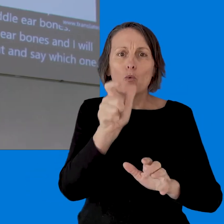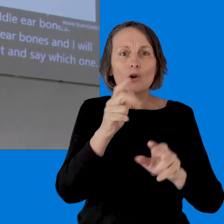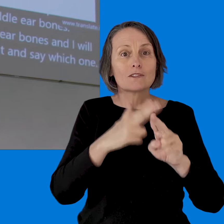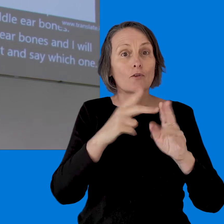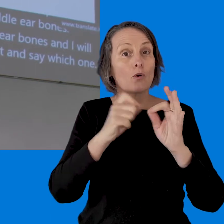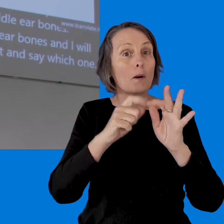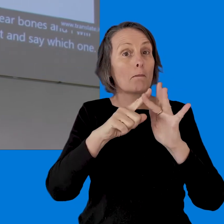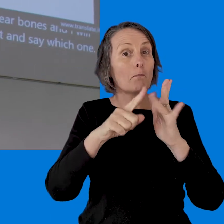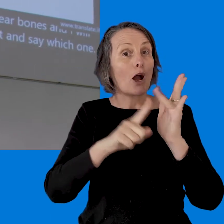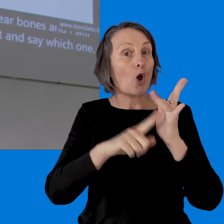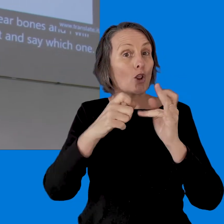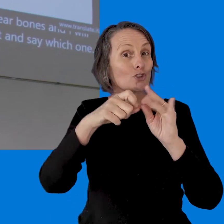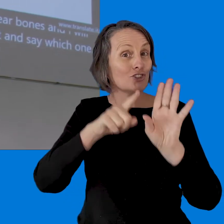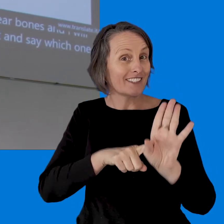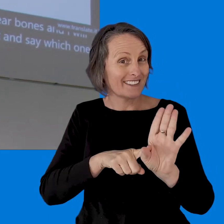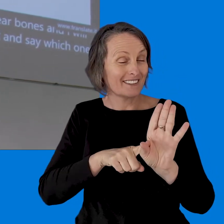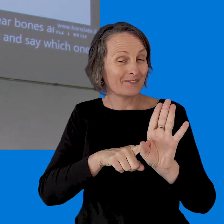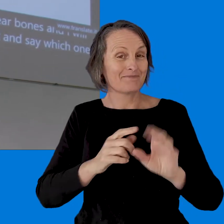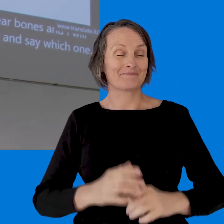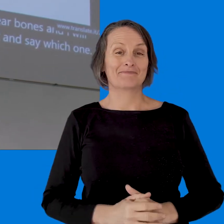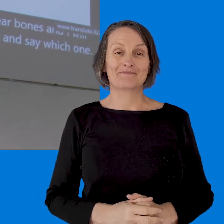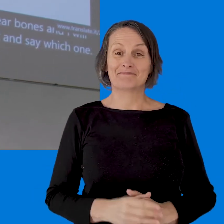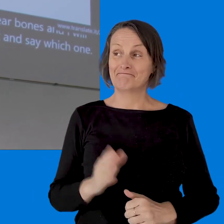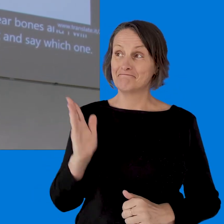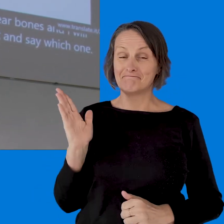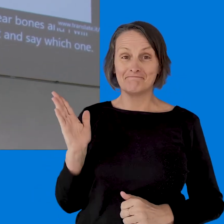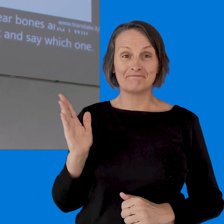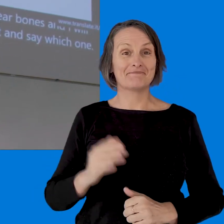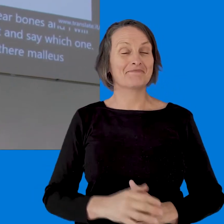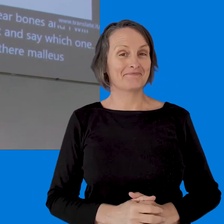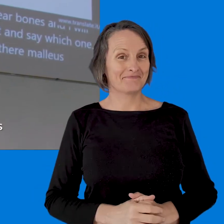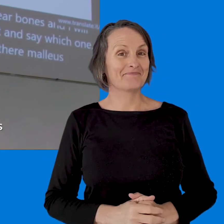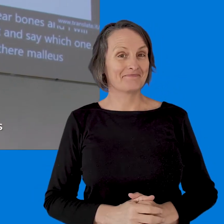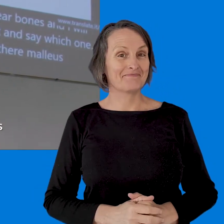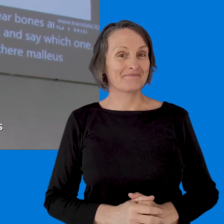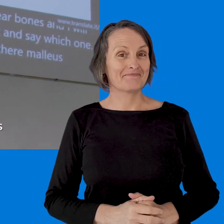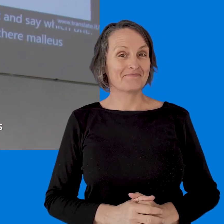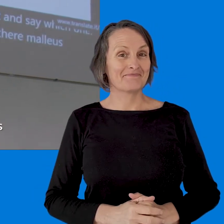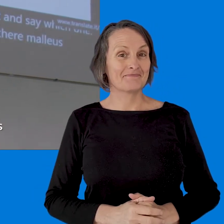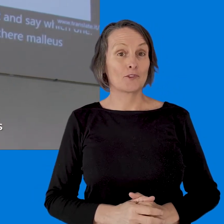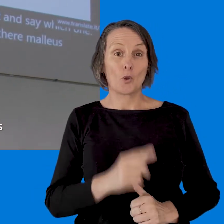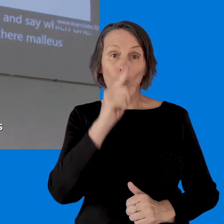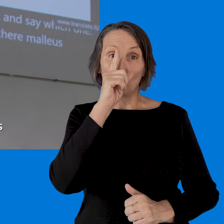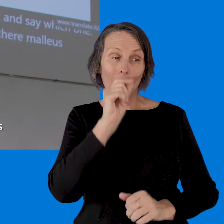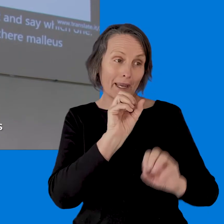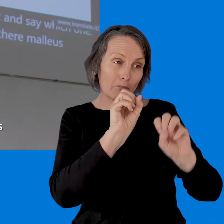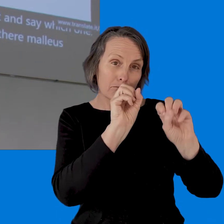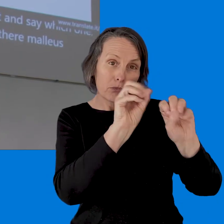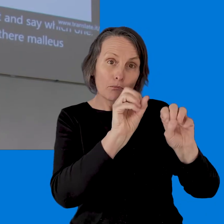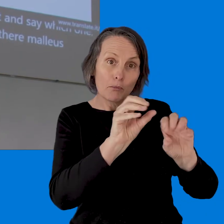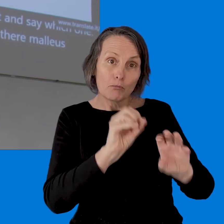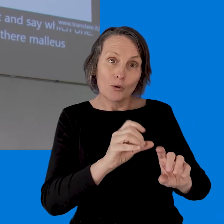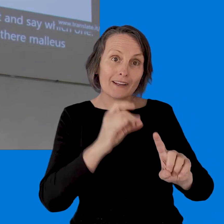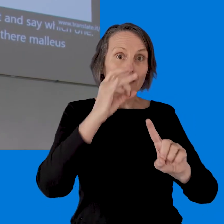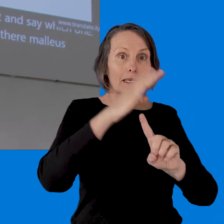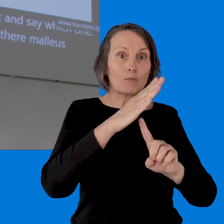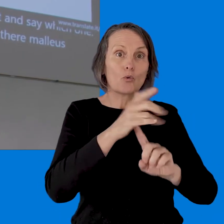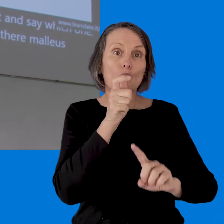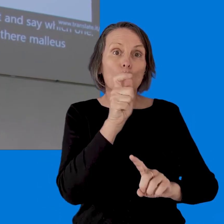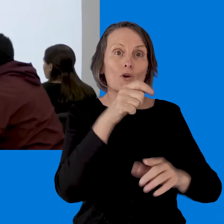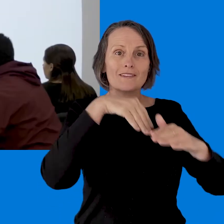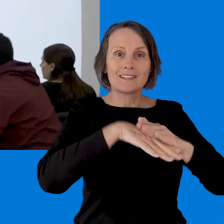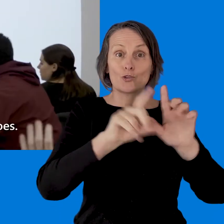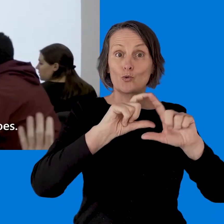a biology class. Malleus, hammer, incus, anvil, stapes, stirrup. We were able to feed key words into the classroom